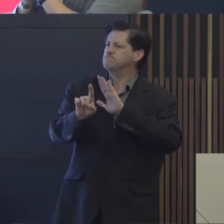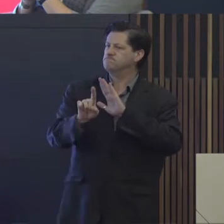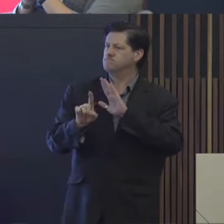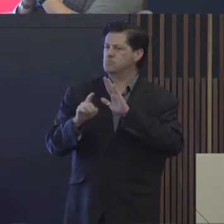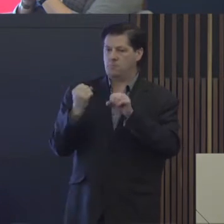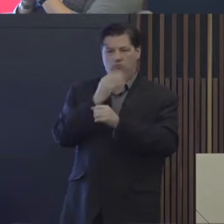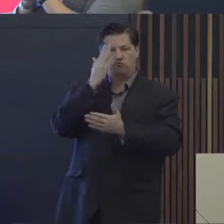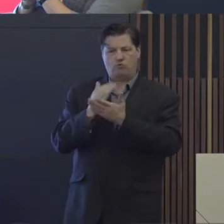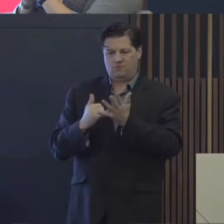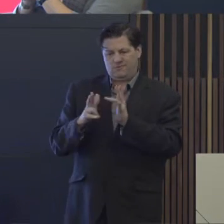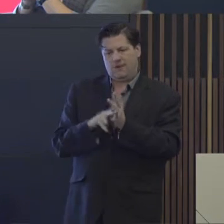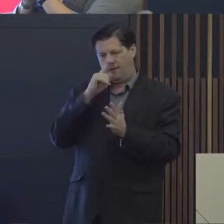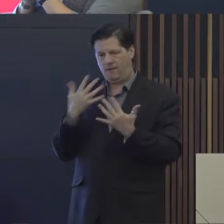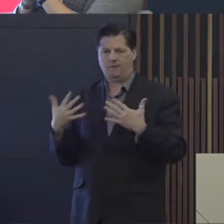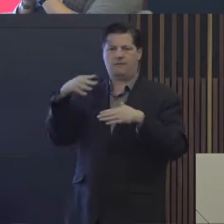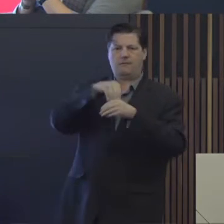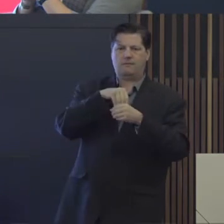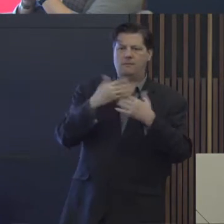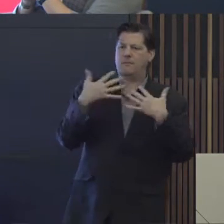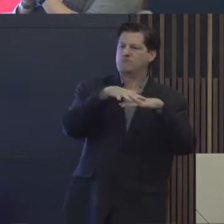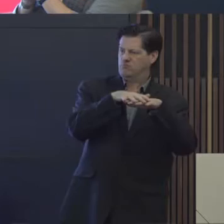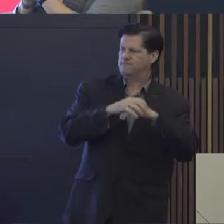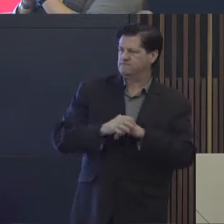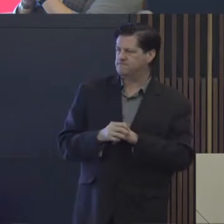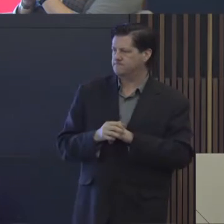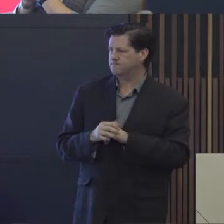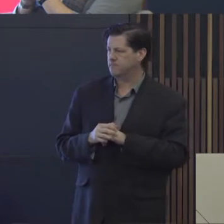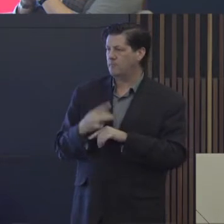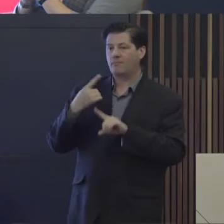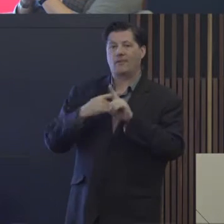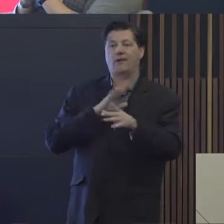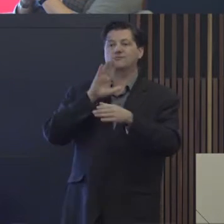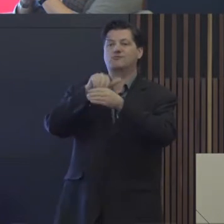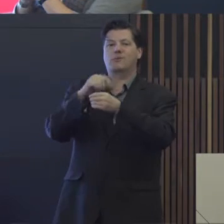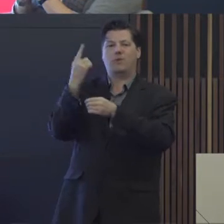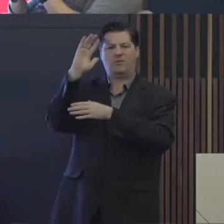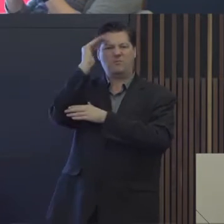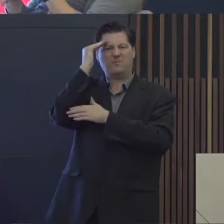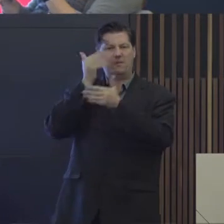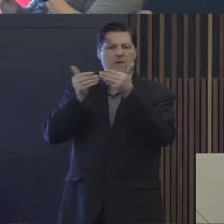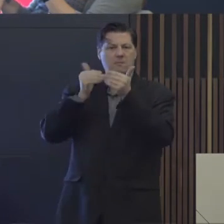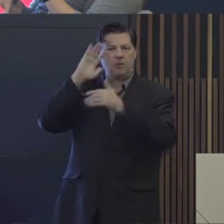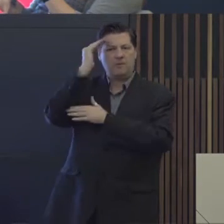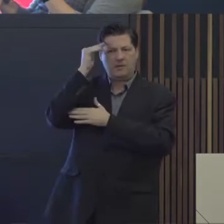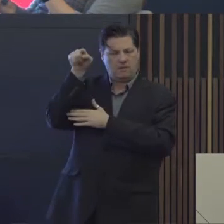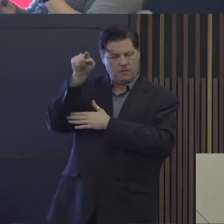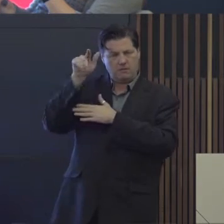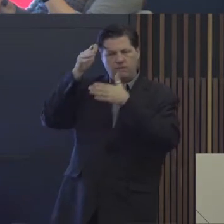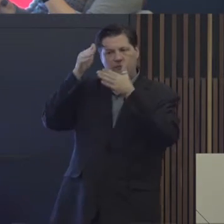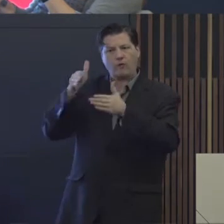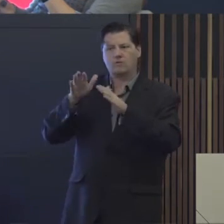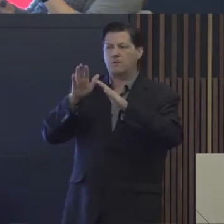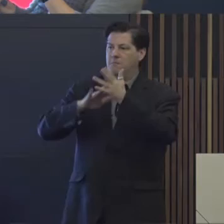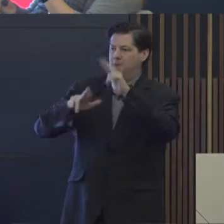the mainstream, and also joined onto a committee of management that was about parents of children